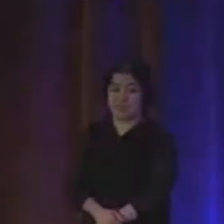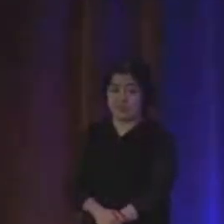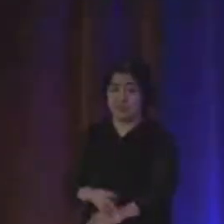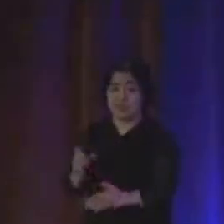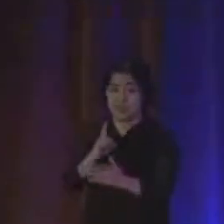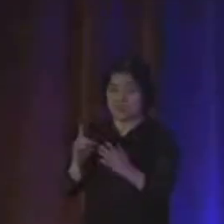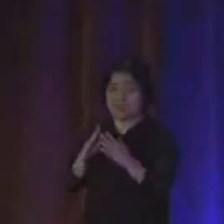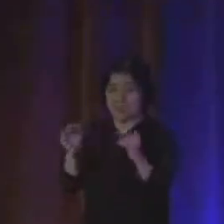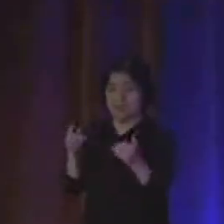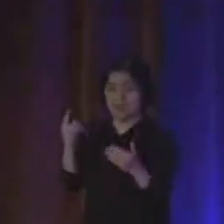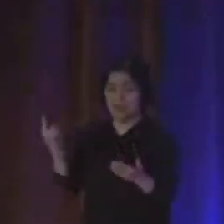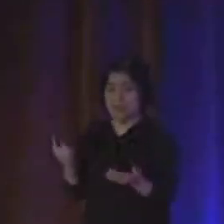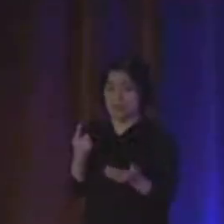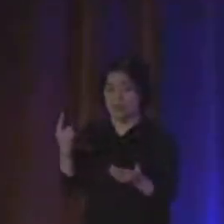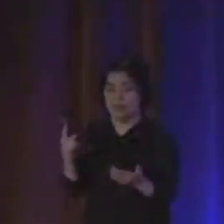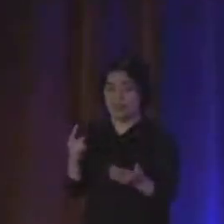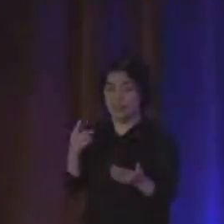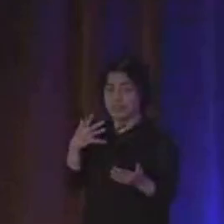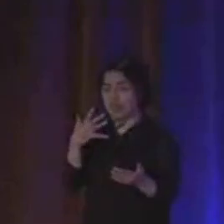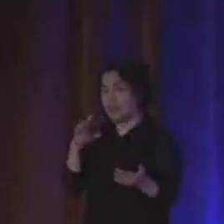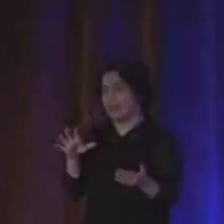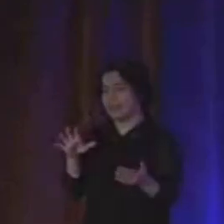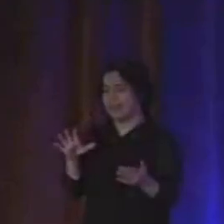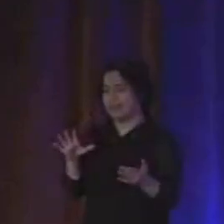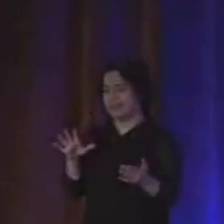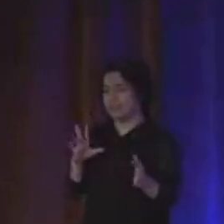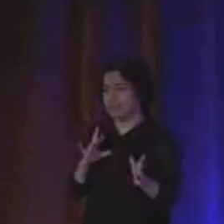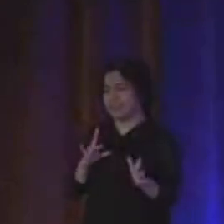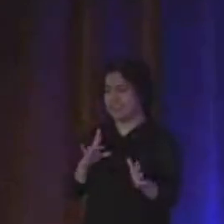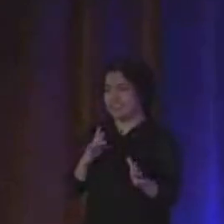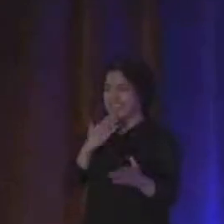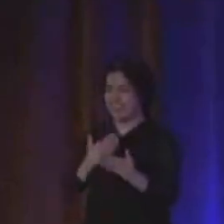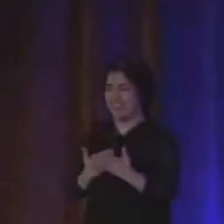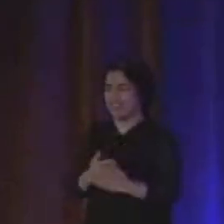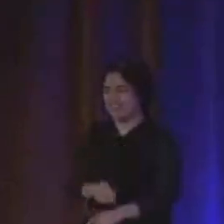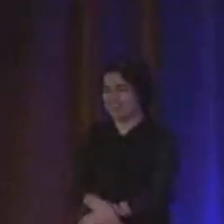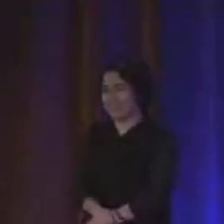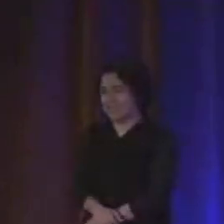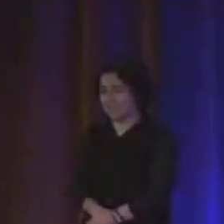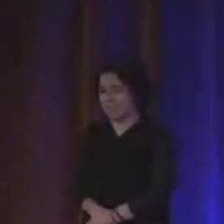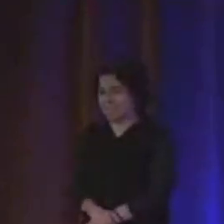design systems are always the hotness. Thank you.